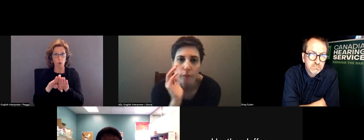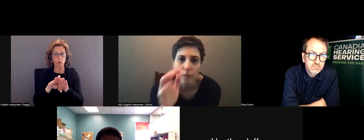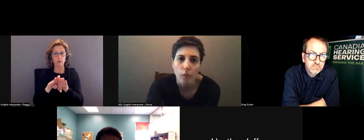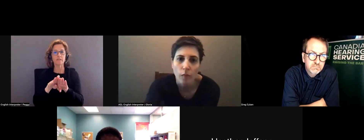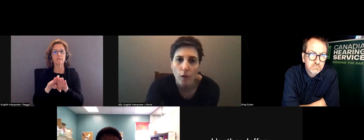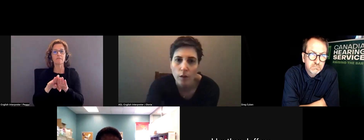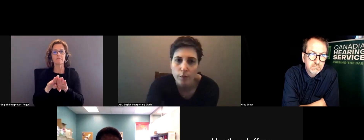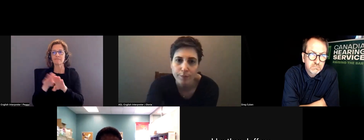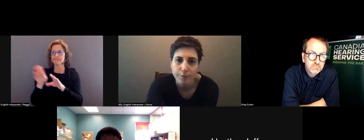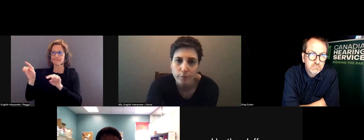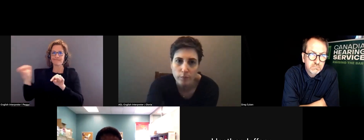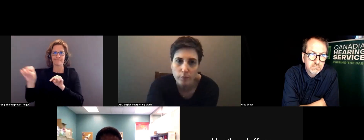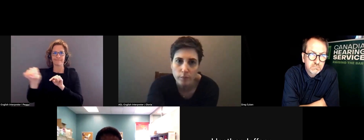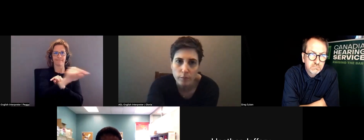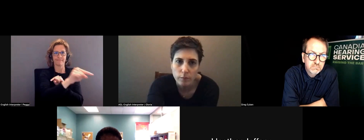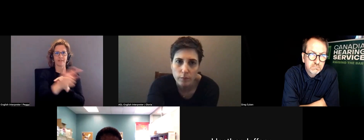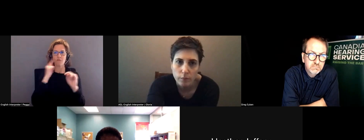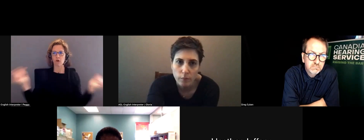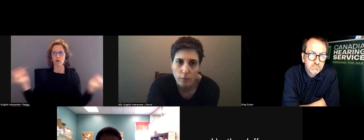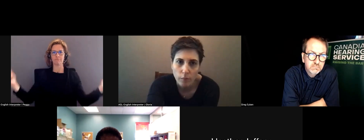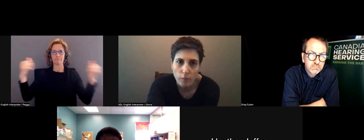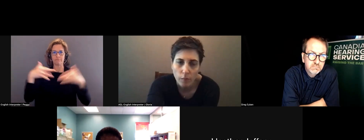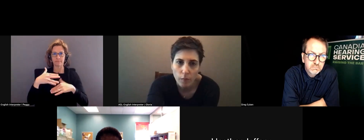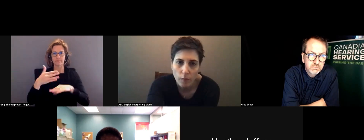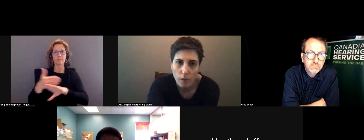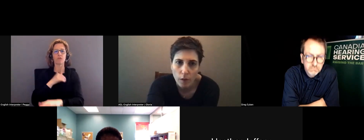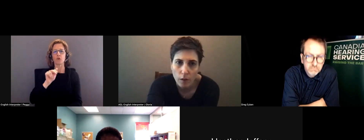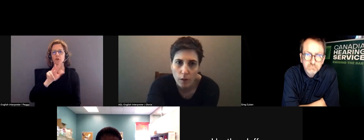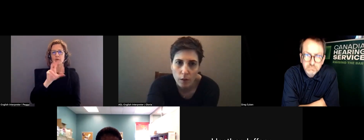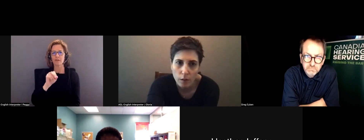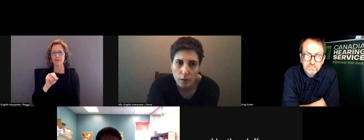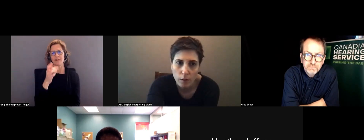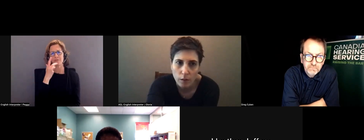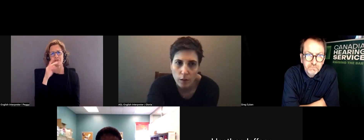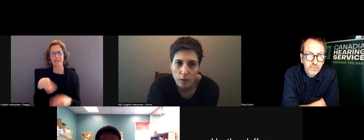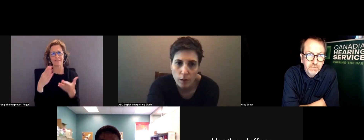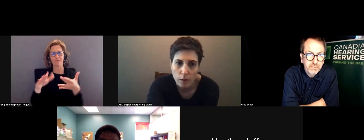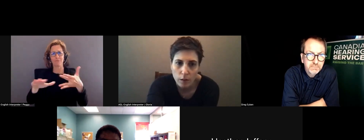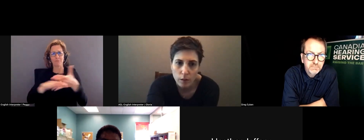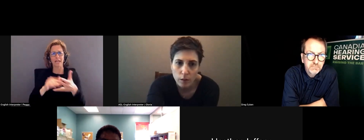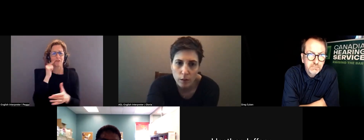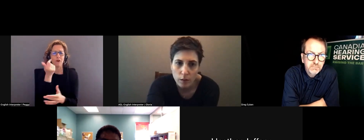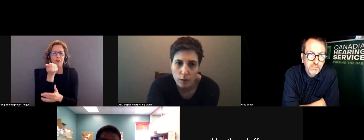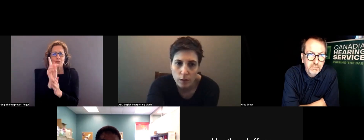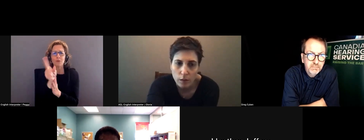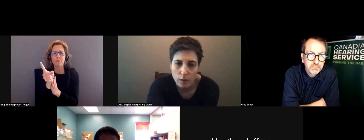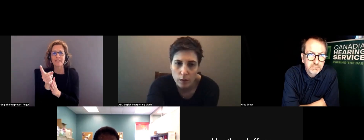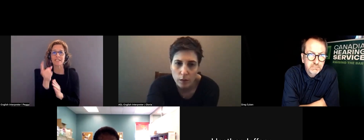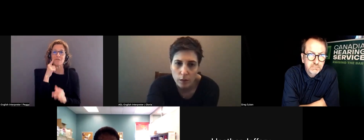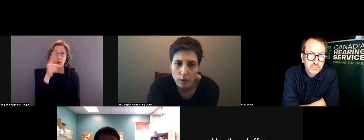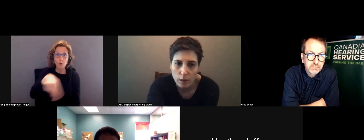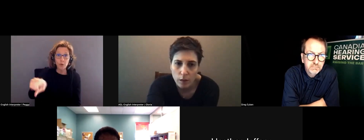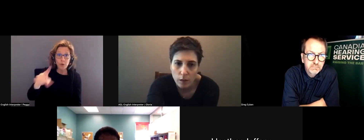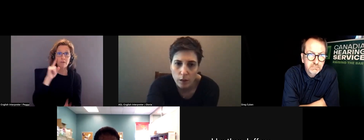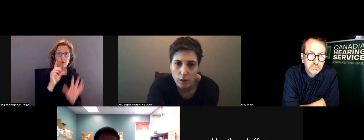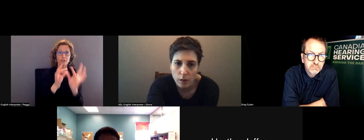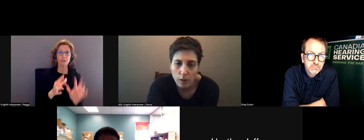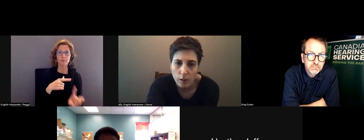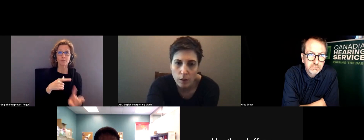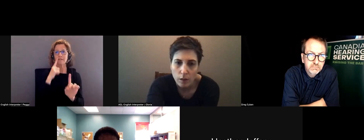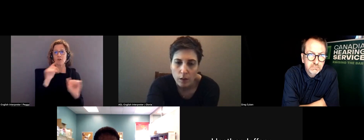to us before 3:30, because we really want to give you a few minutes of a break as well for you, for our interpreters, and for everybody